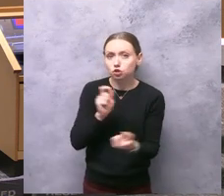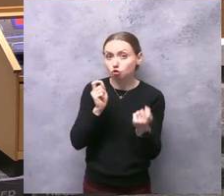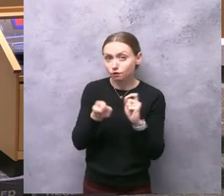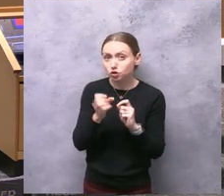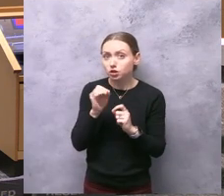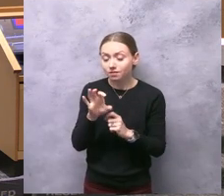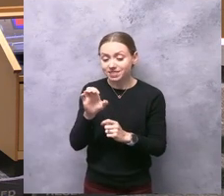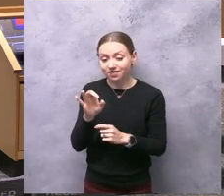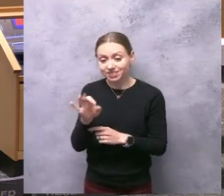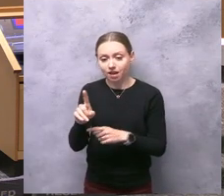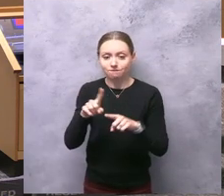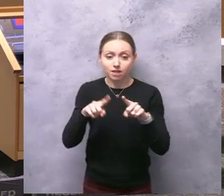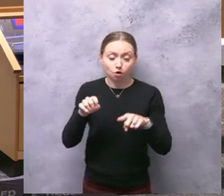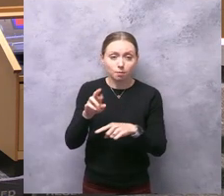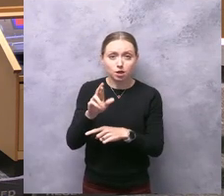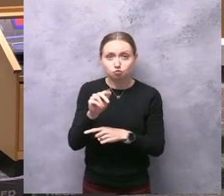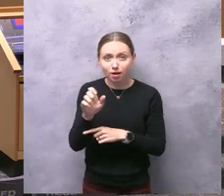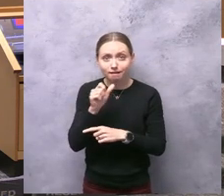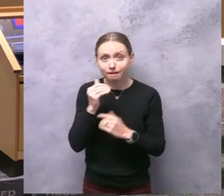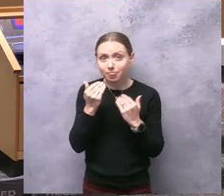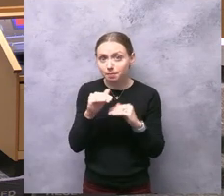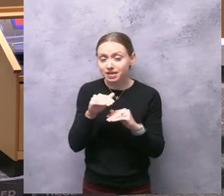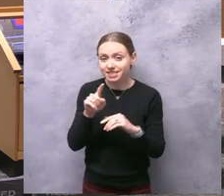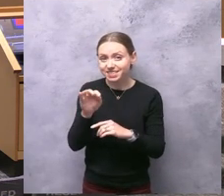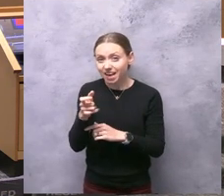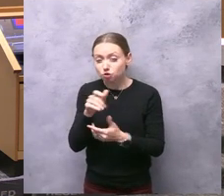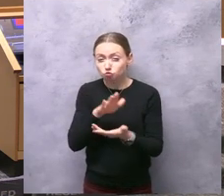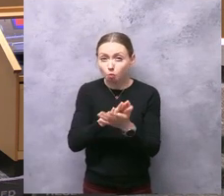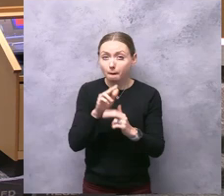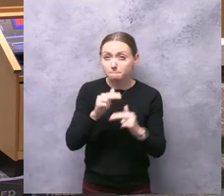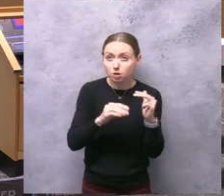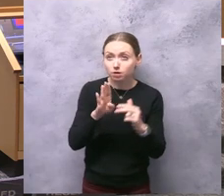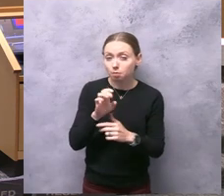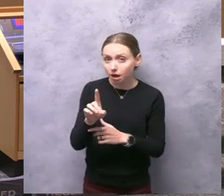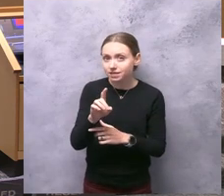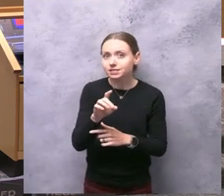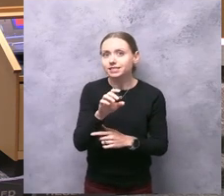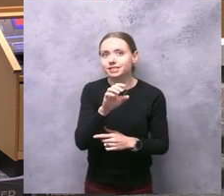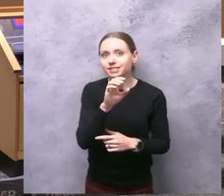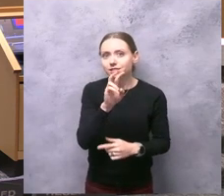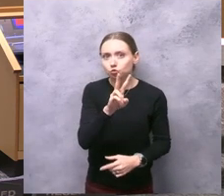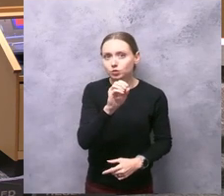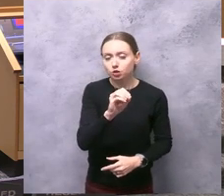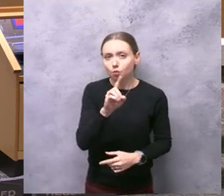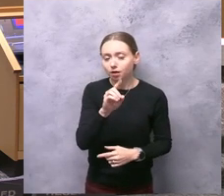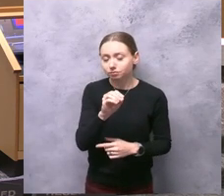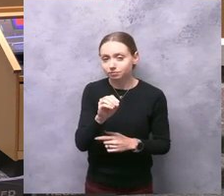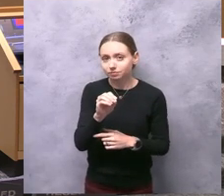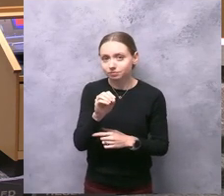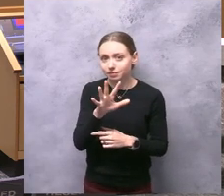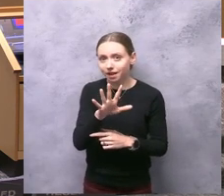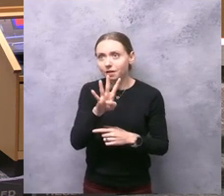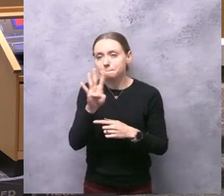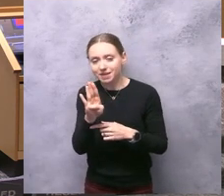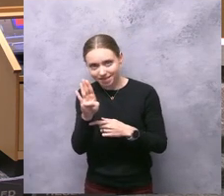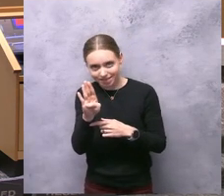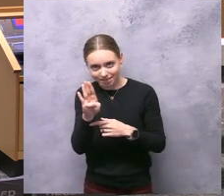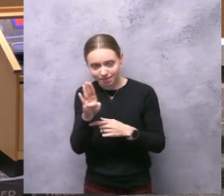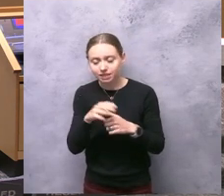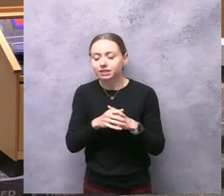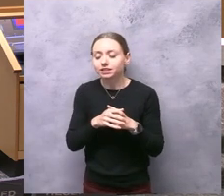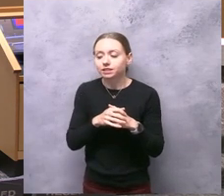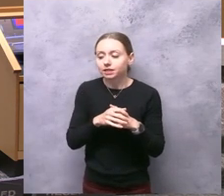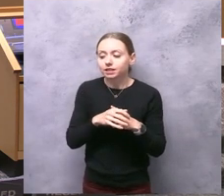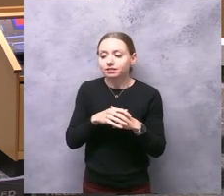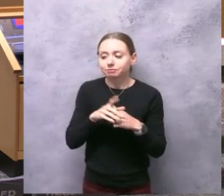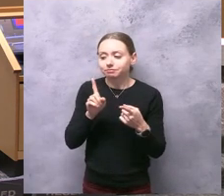Independent School District variable rate unlimited tax school building bonds, series 2015B-1 and 2015B-2,